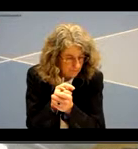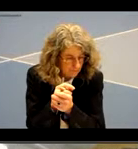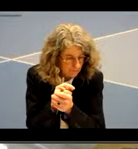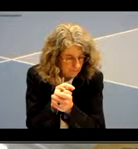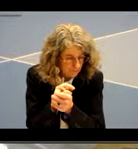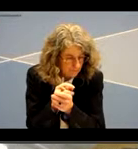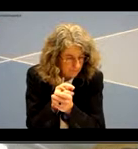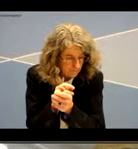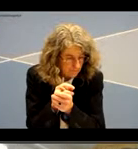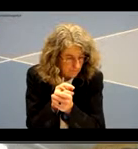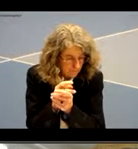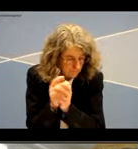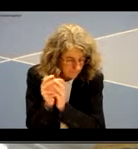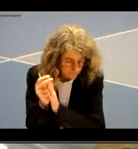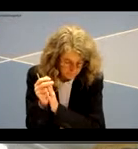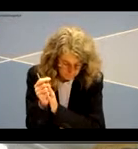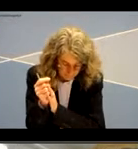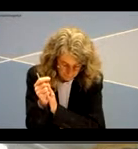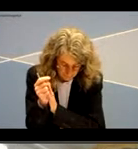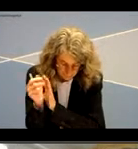probably forgot about, as